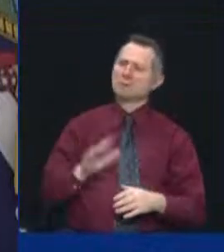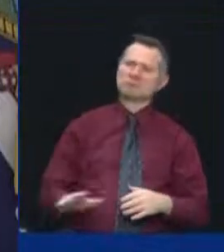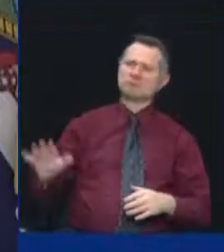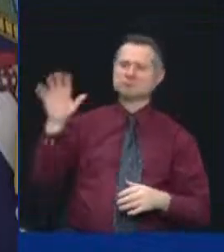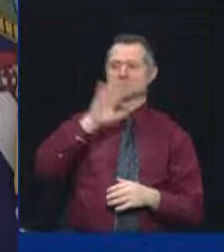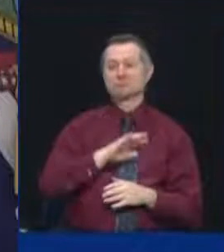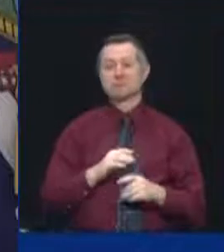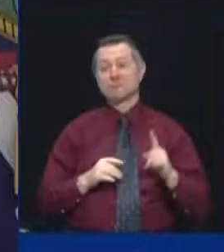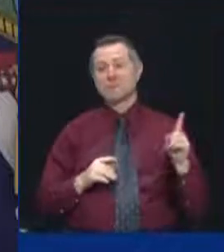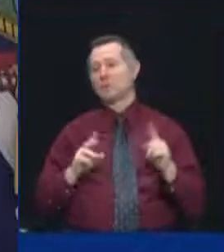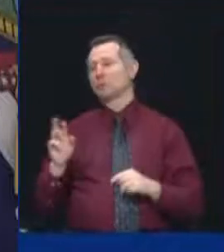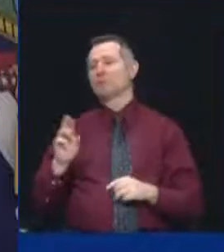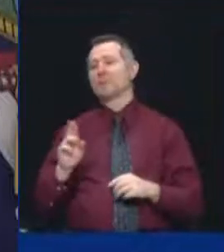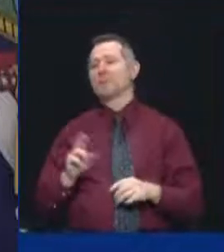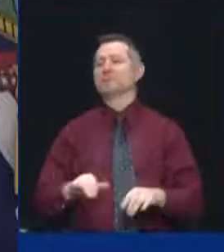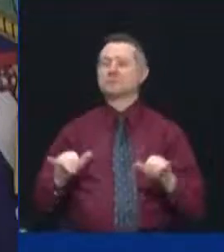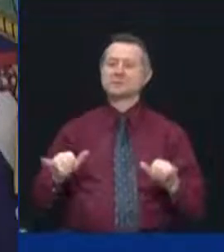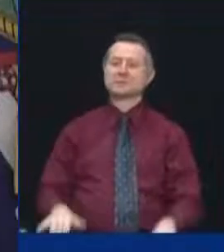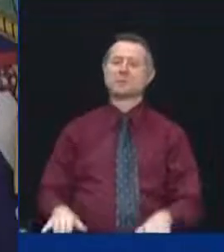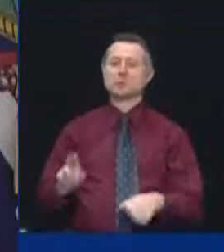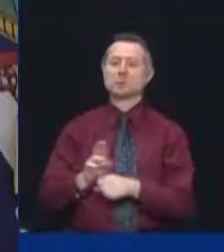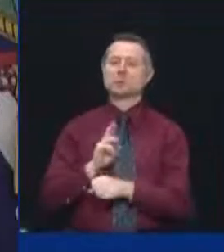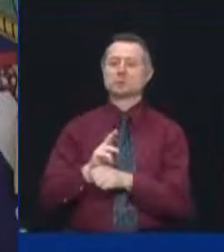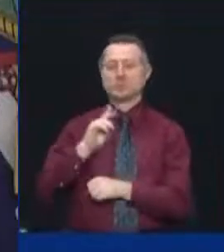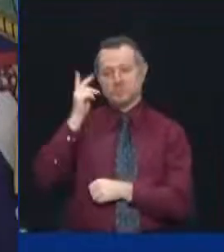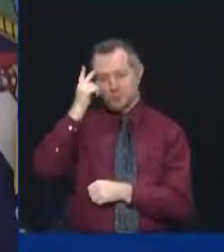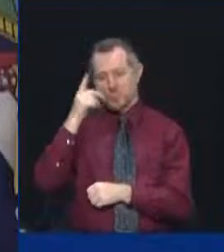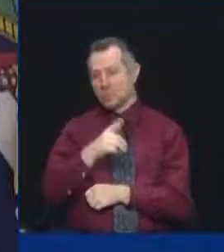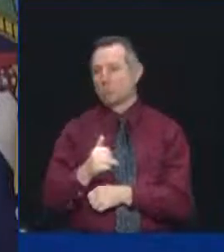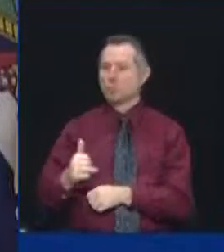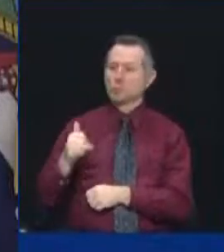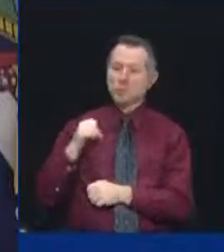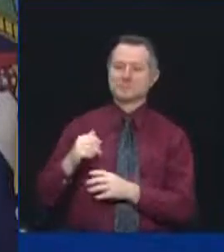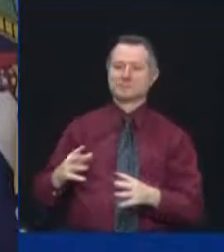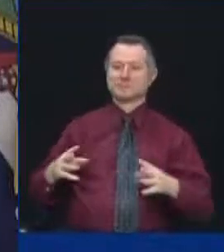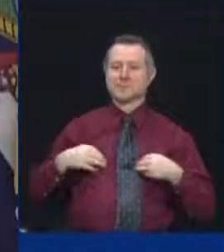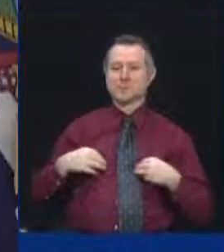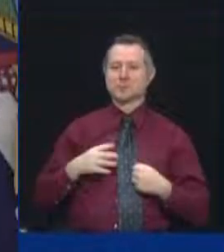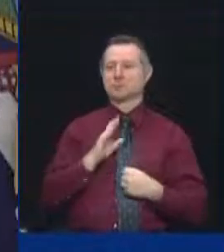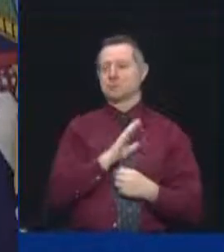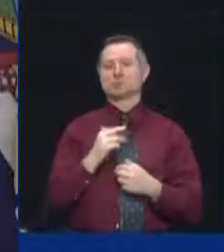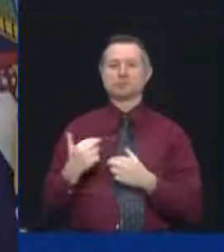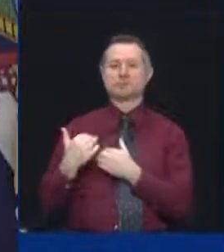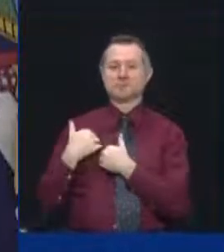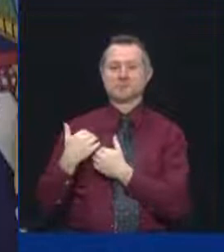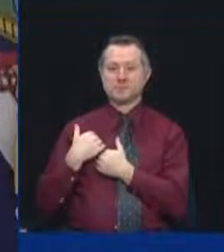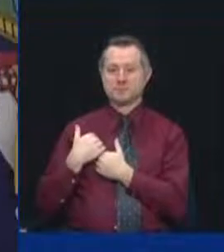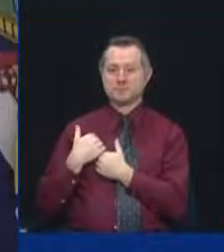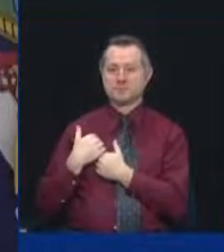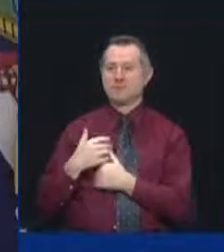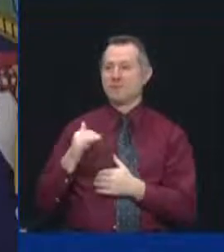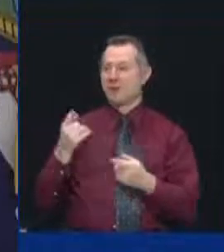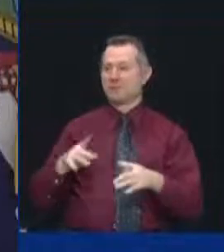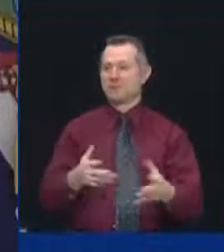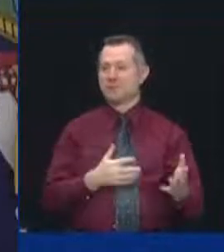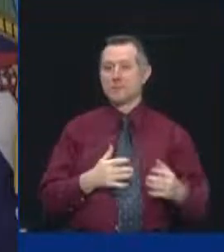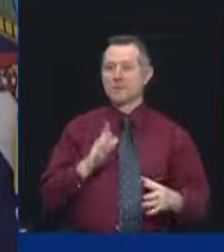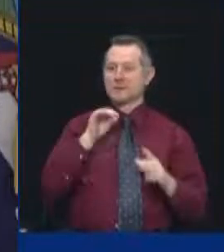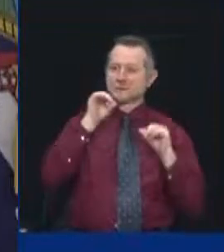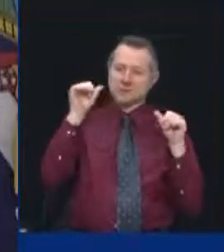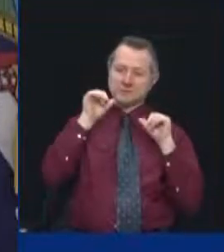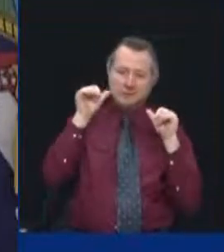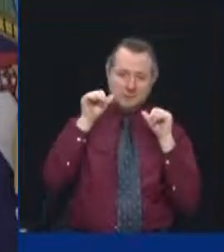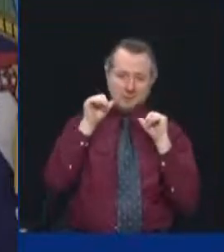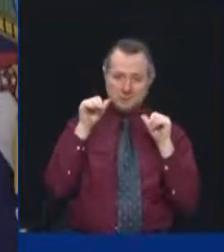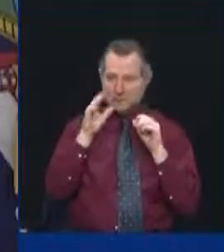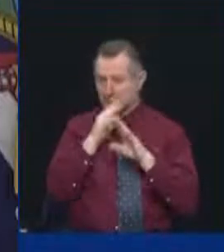to politicize it, because they don't want to accept responsibility for what happened. They're still in denial, they're still